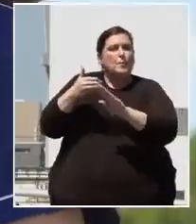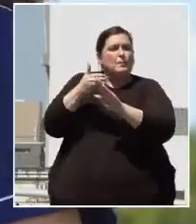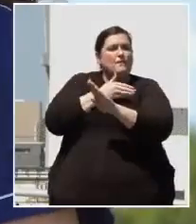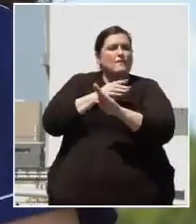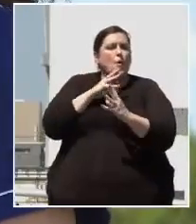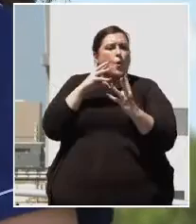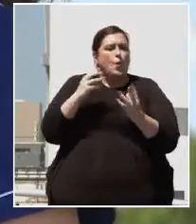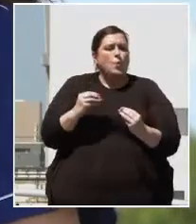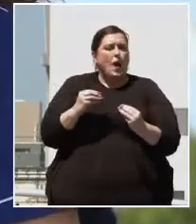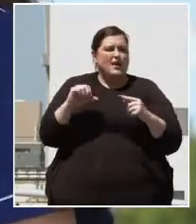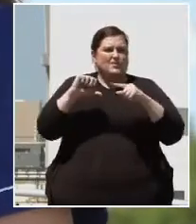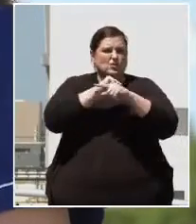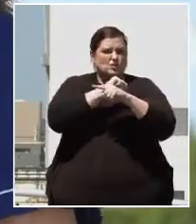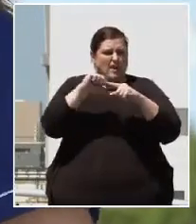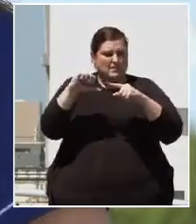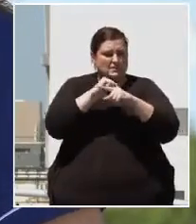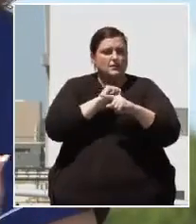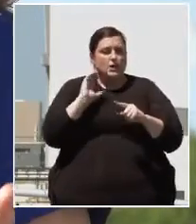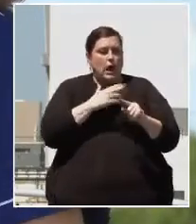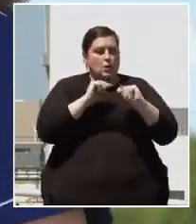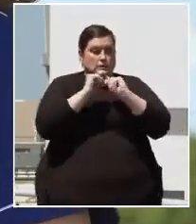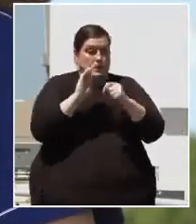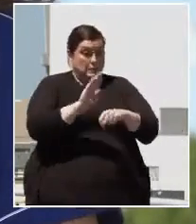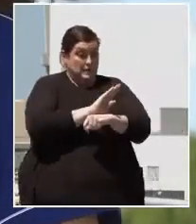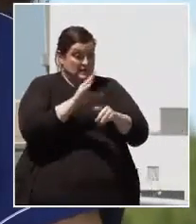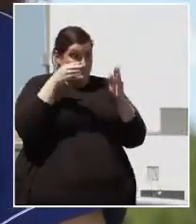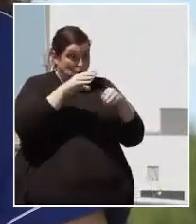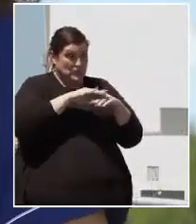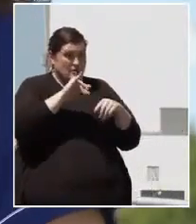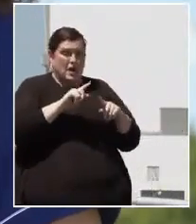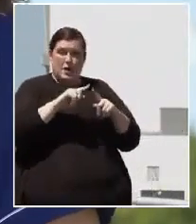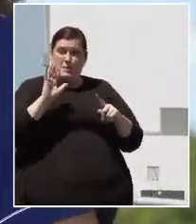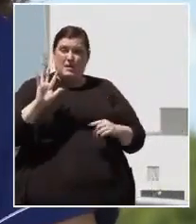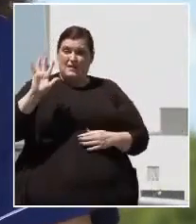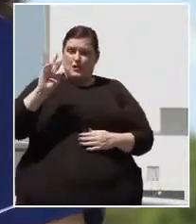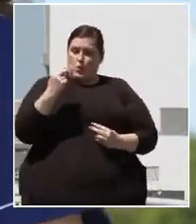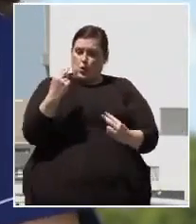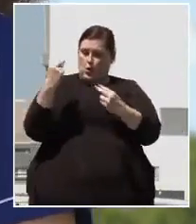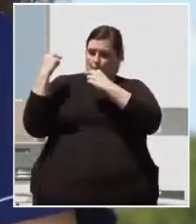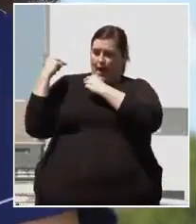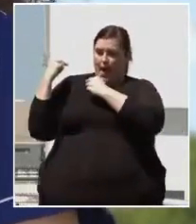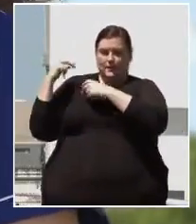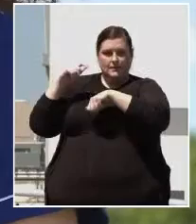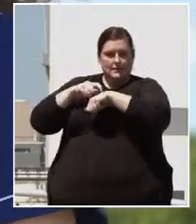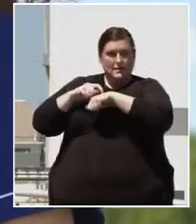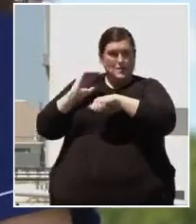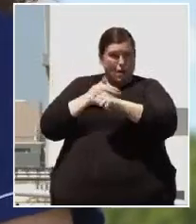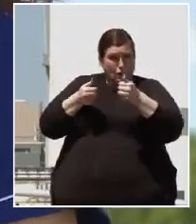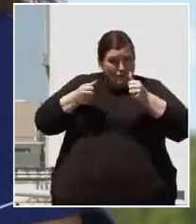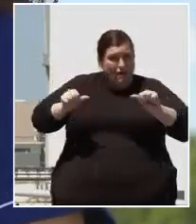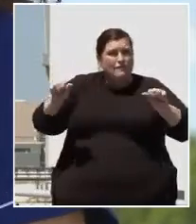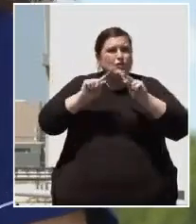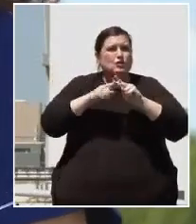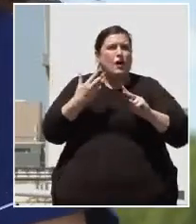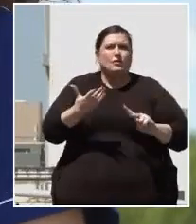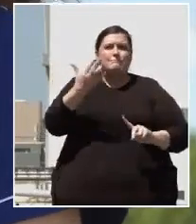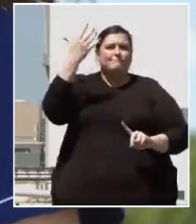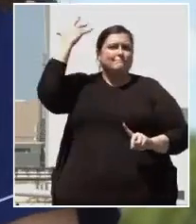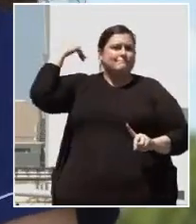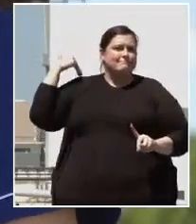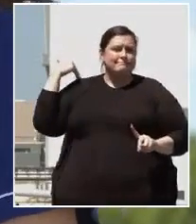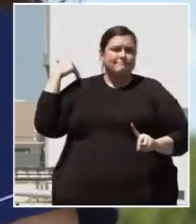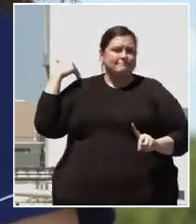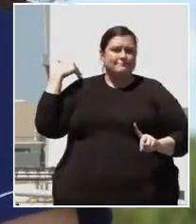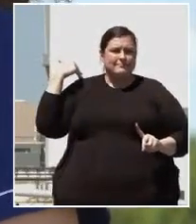our team's been really busy with that but but certainly if you're looking back over time you know the the efforts on this rocket started some time ago